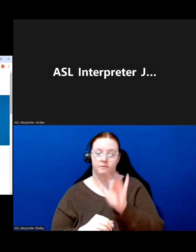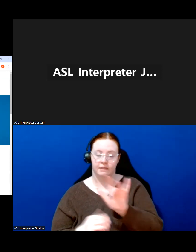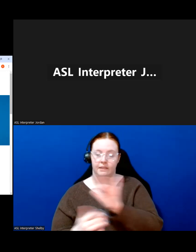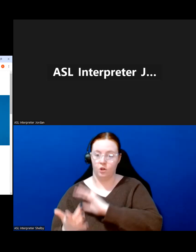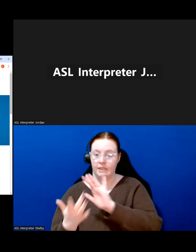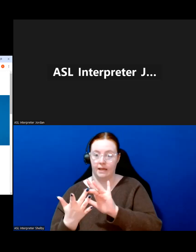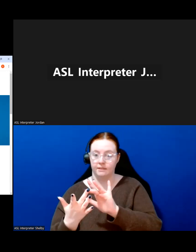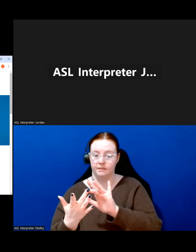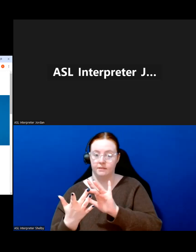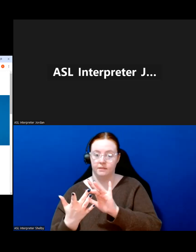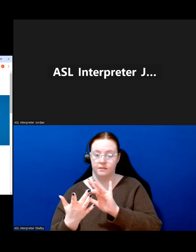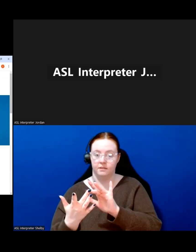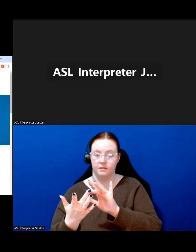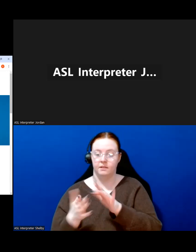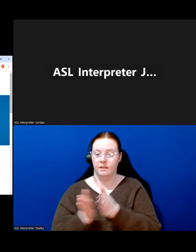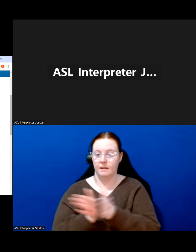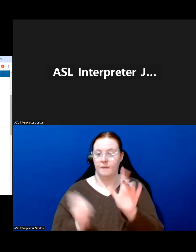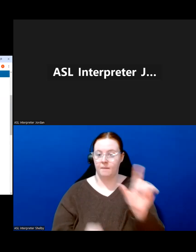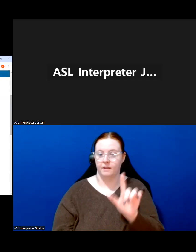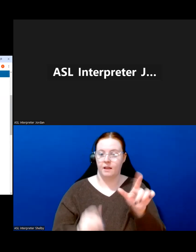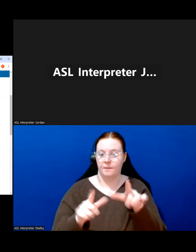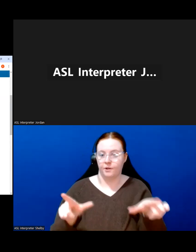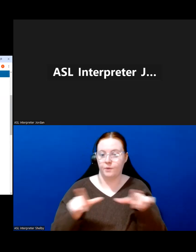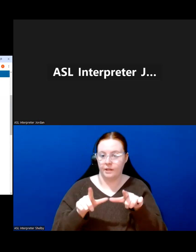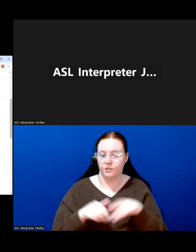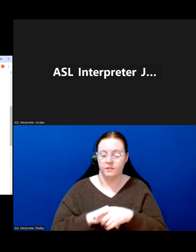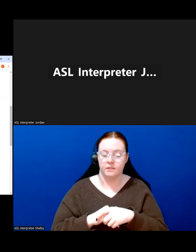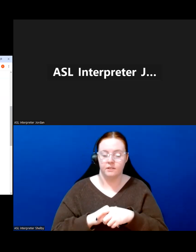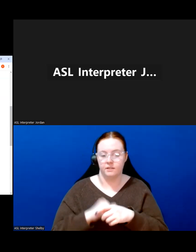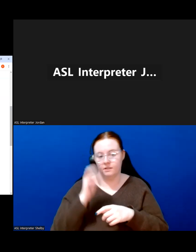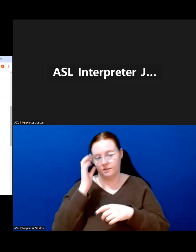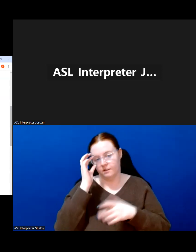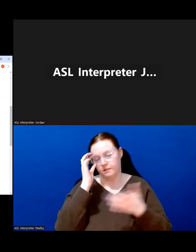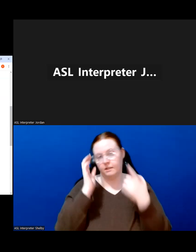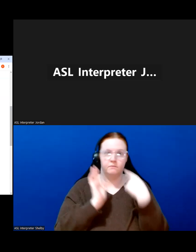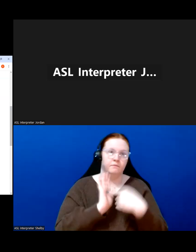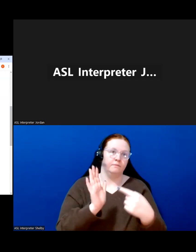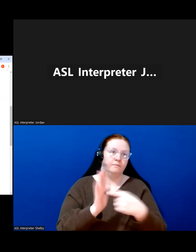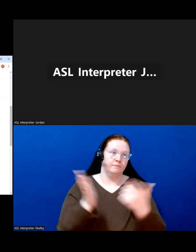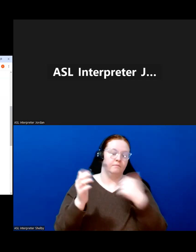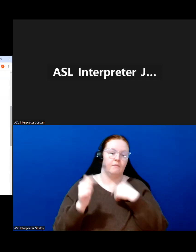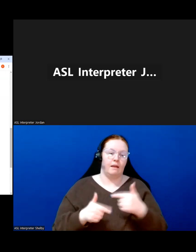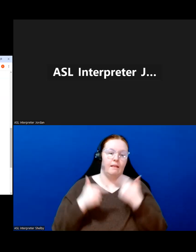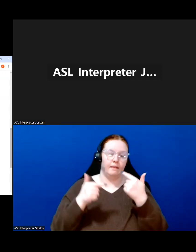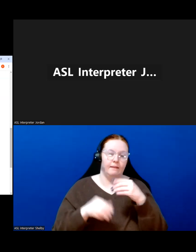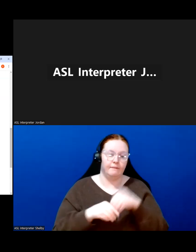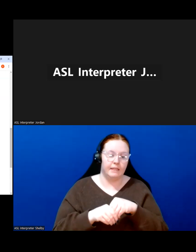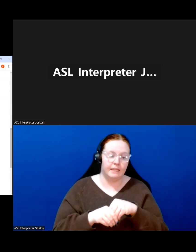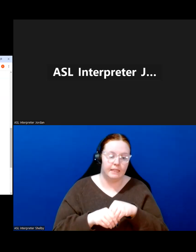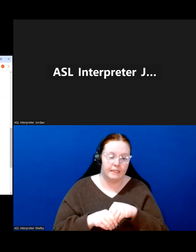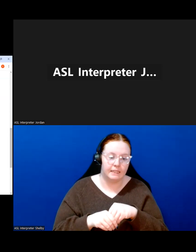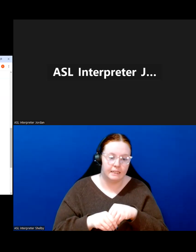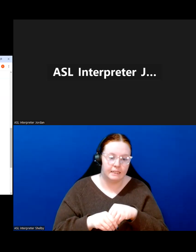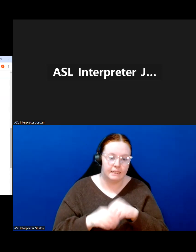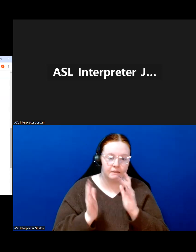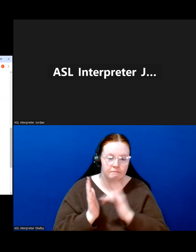contact public library locations. And let's say I live in Conception, or actually I'm gonna go somewhere